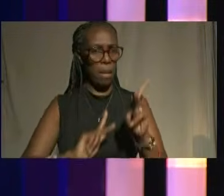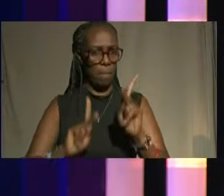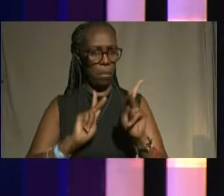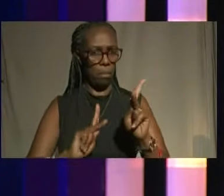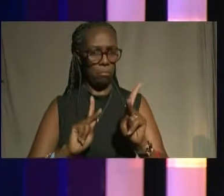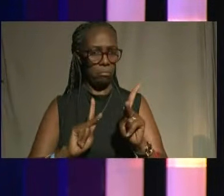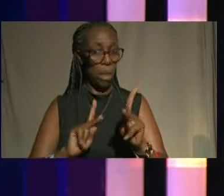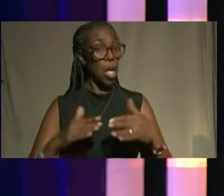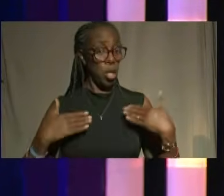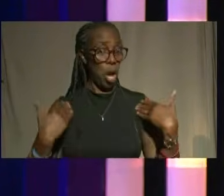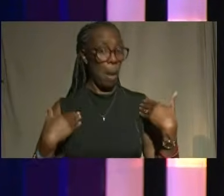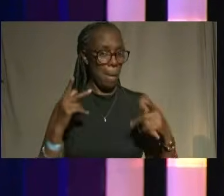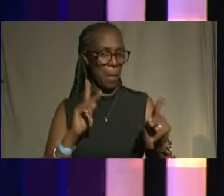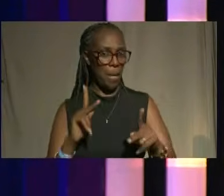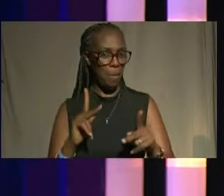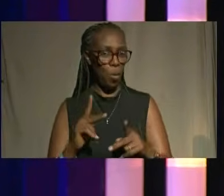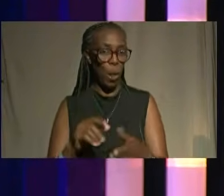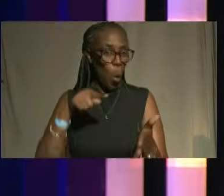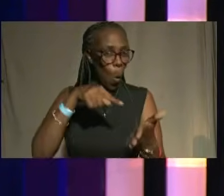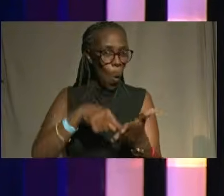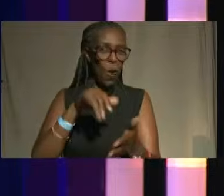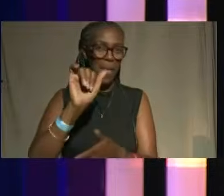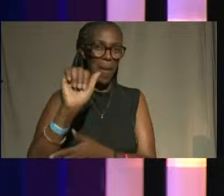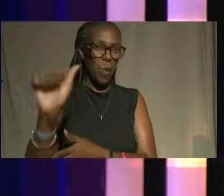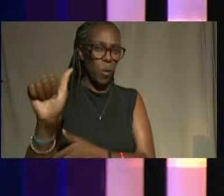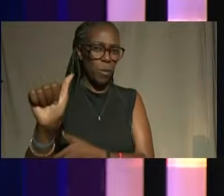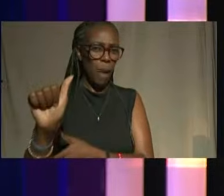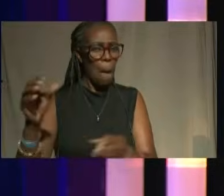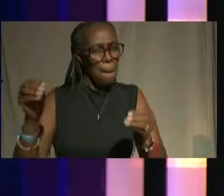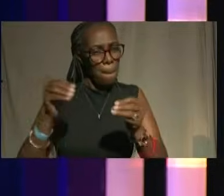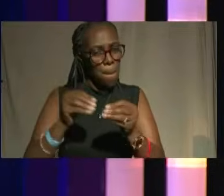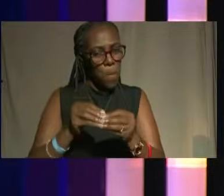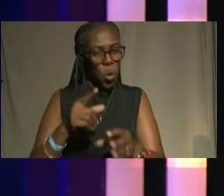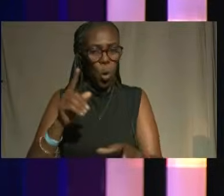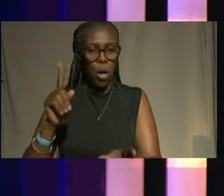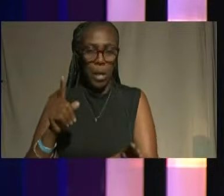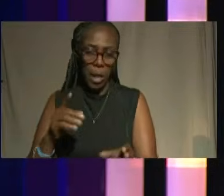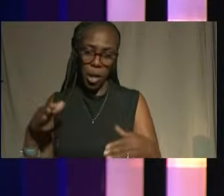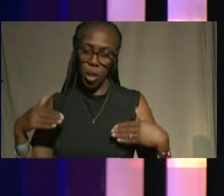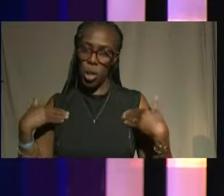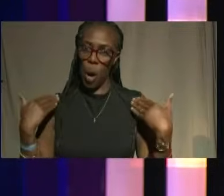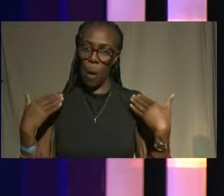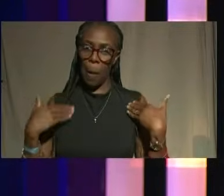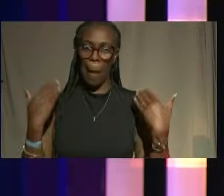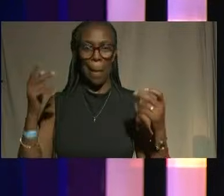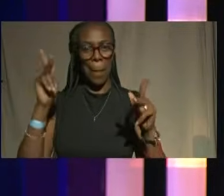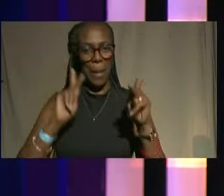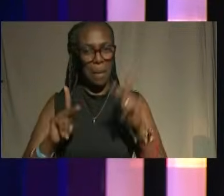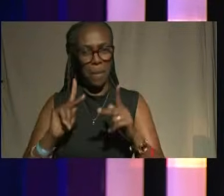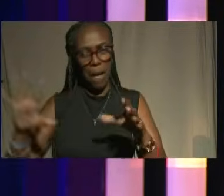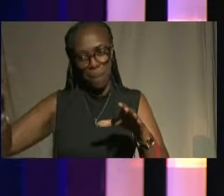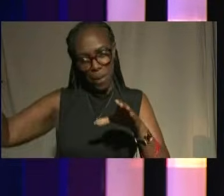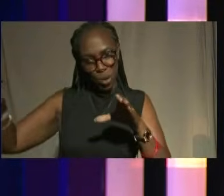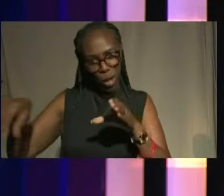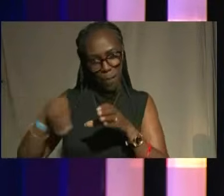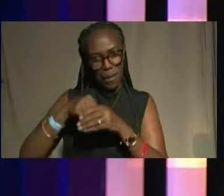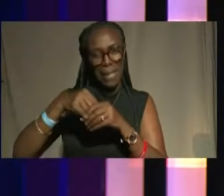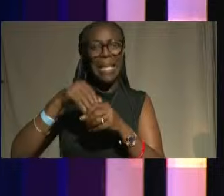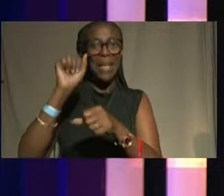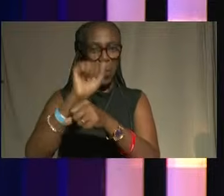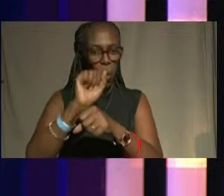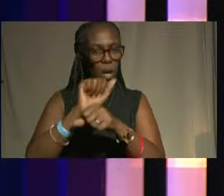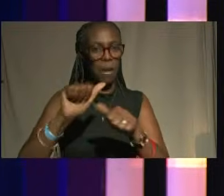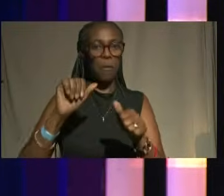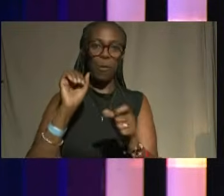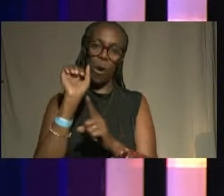employment. 280,000 more young people have been brought into the labor force. We're providing jobs, and we're looking for higher paying ones through the